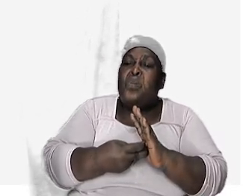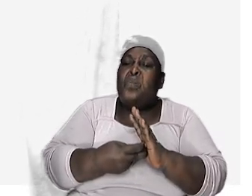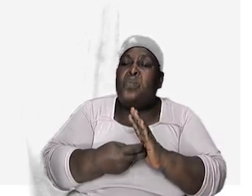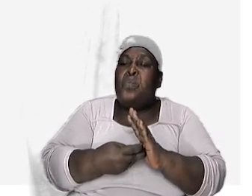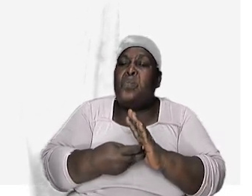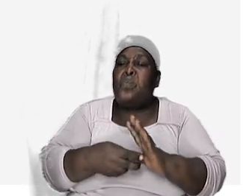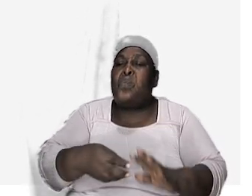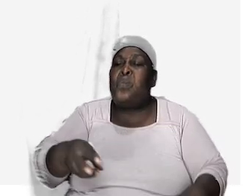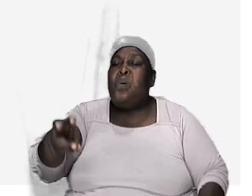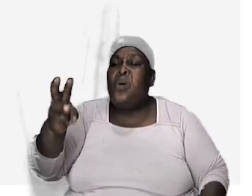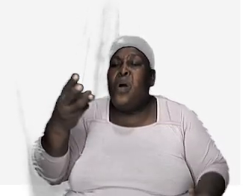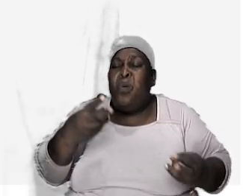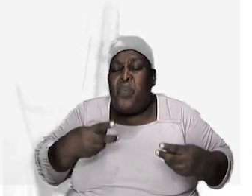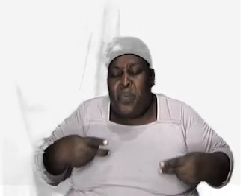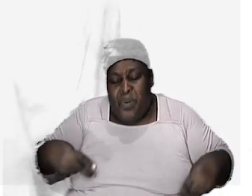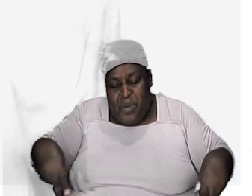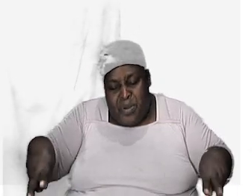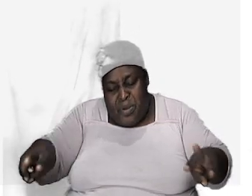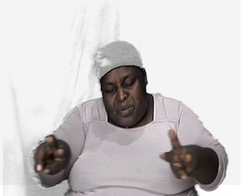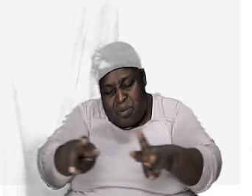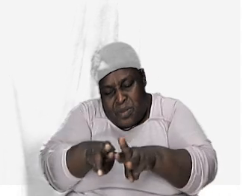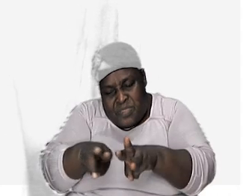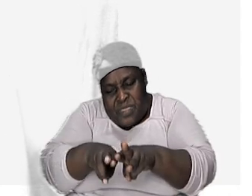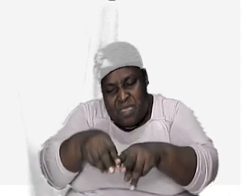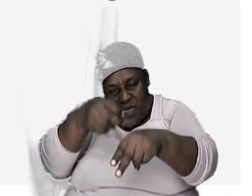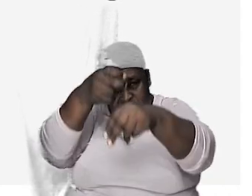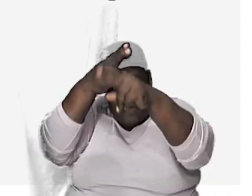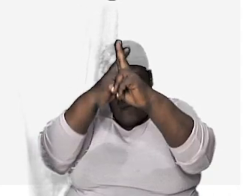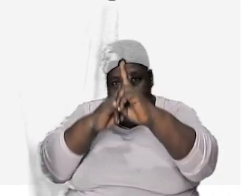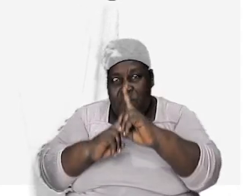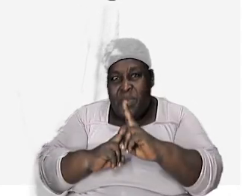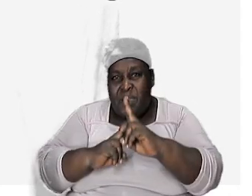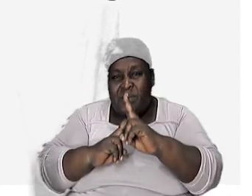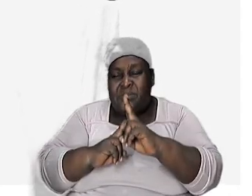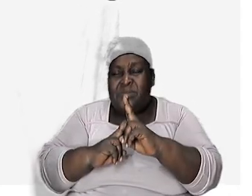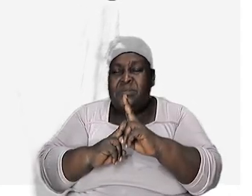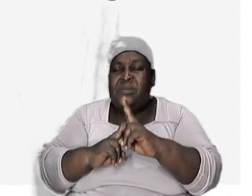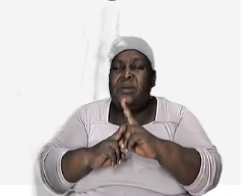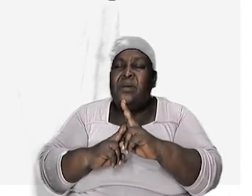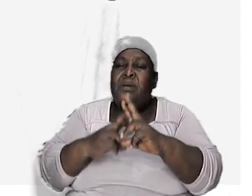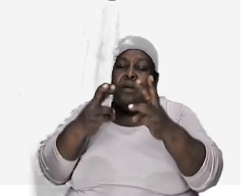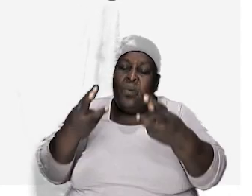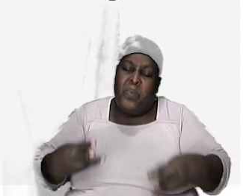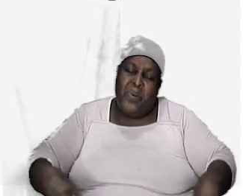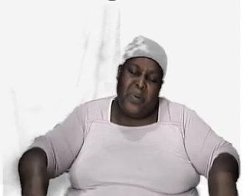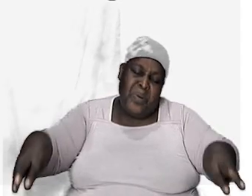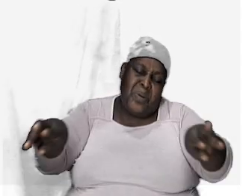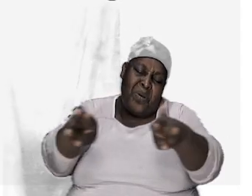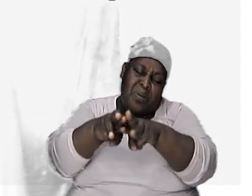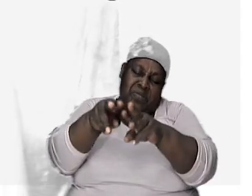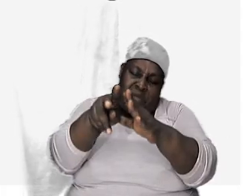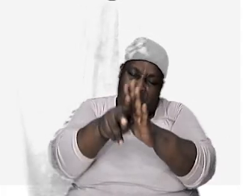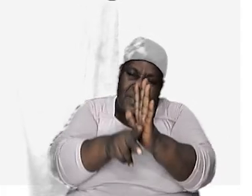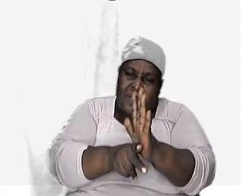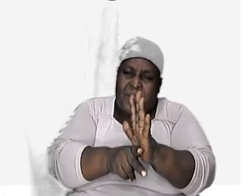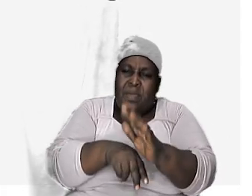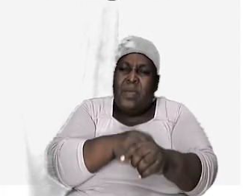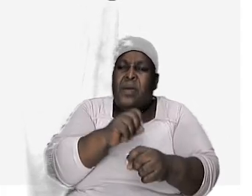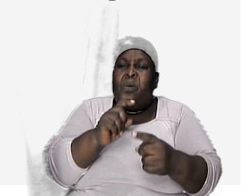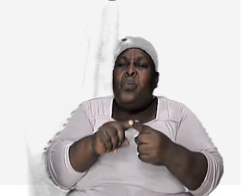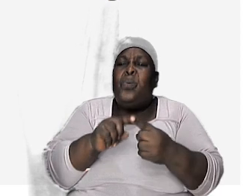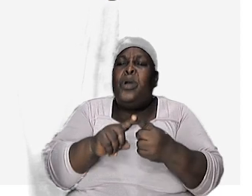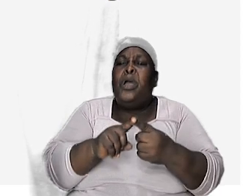being worthy of honor. It means honorable. It means worthiness. Praise God. So when you move